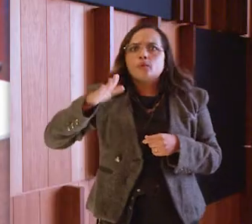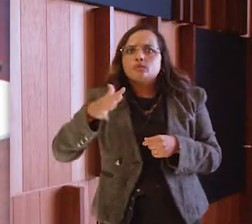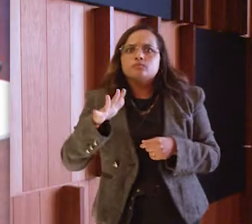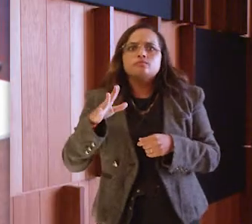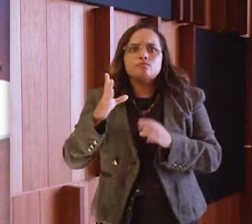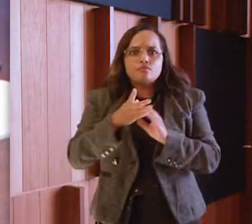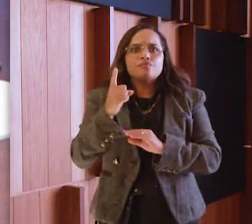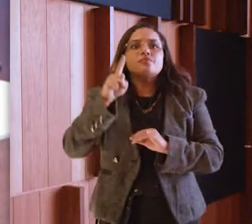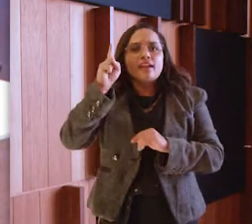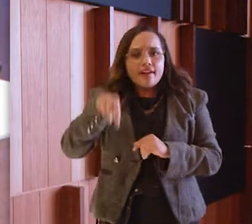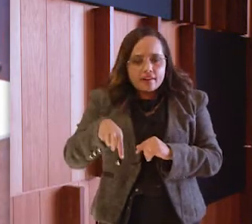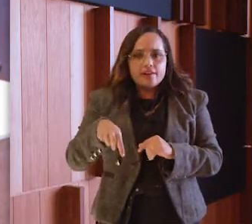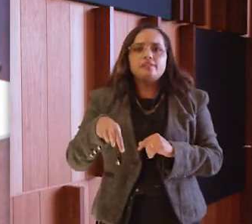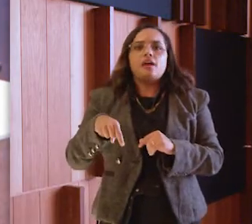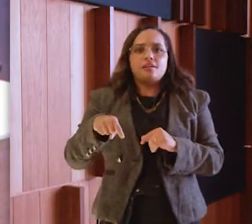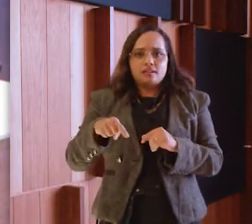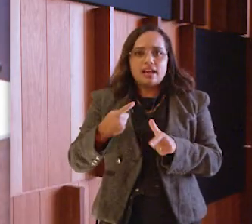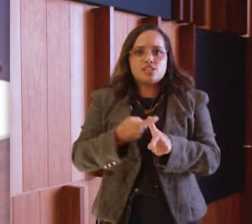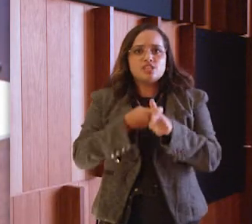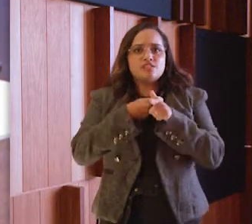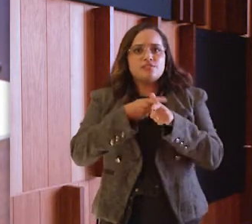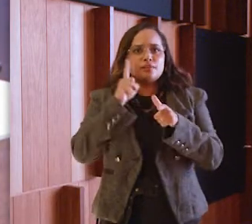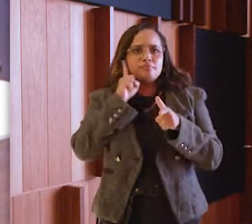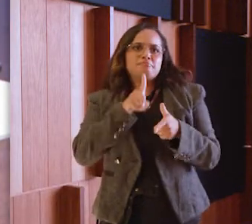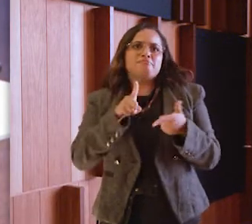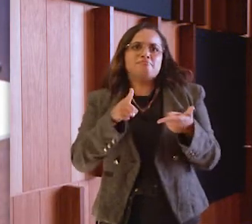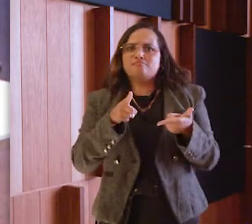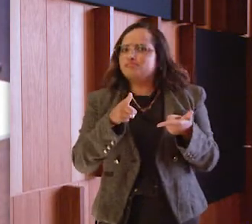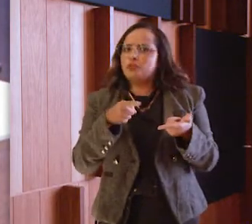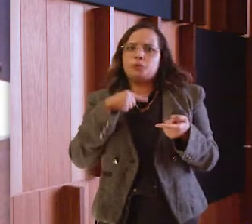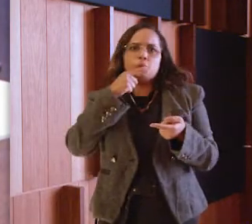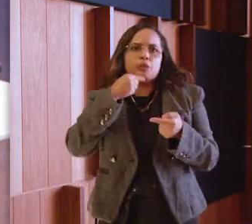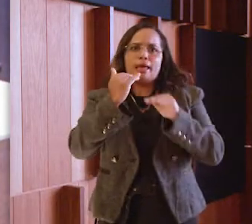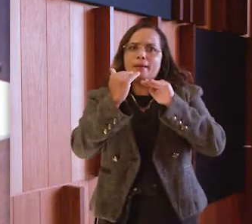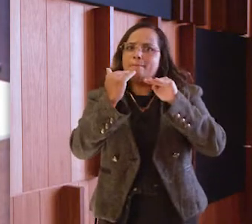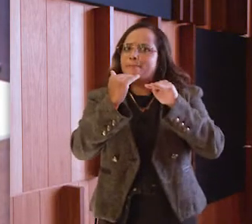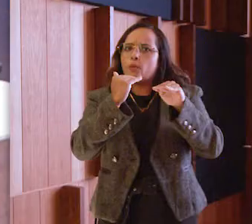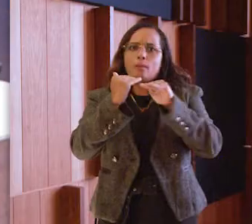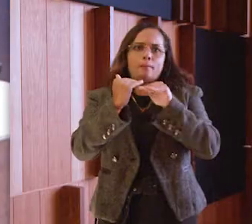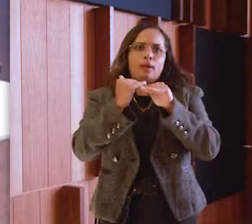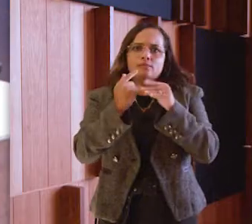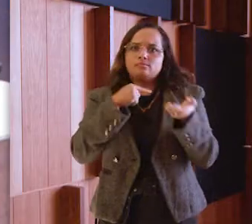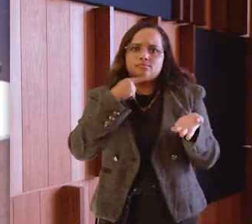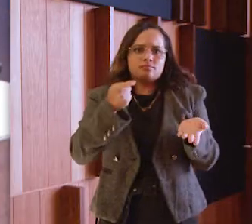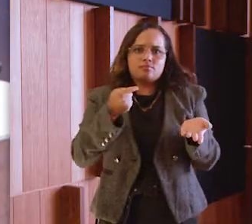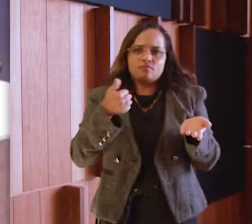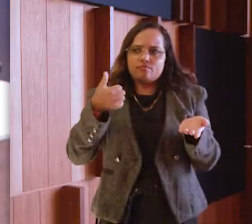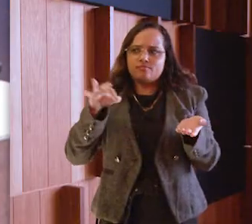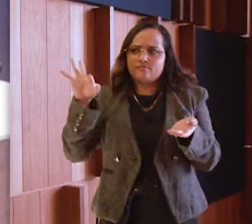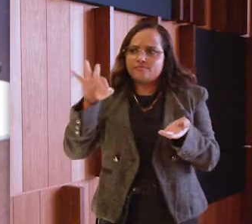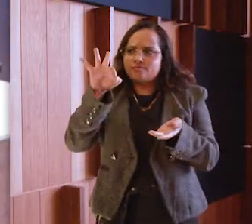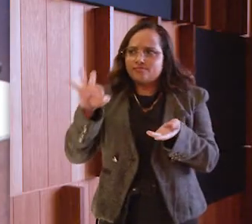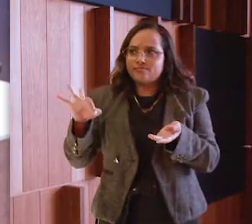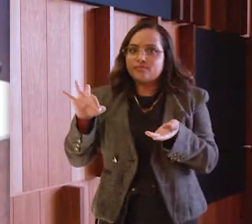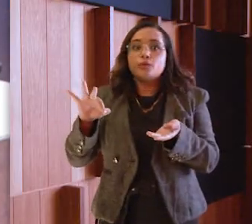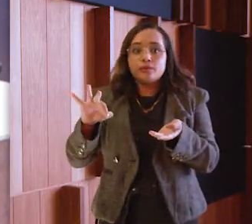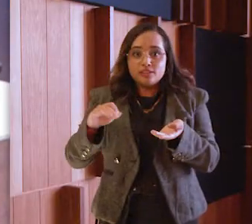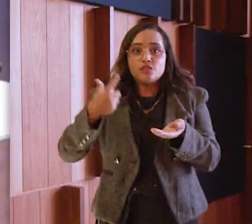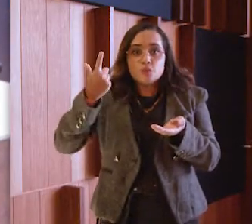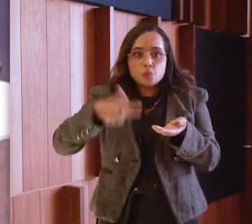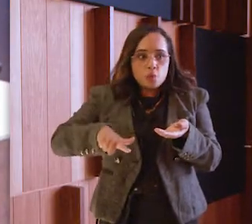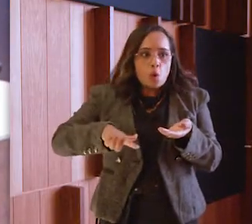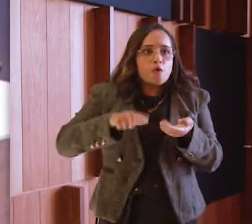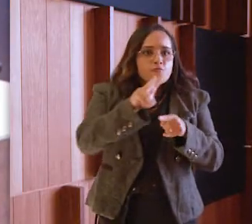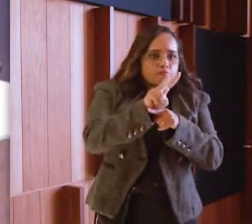proportions. 50% of that debt needs to be refinanced. And the interest on the debt is probably going to surpass the entire